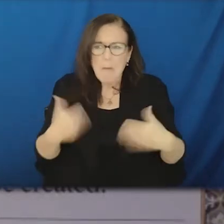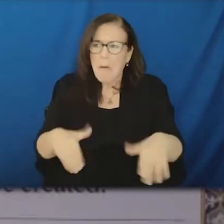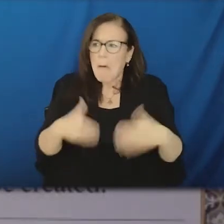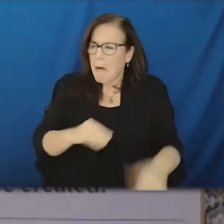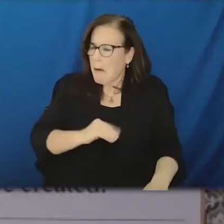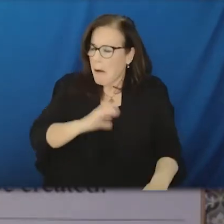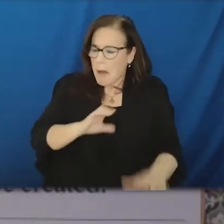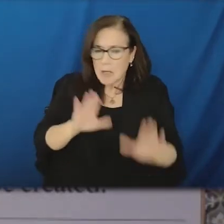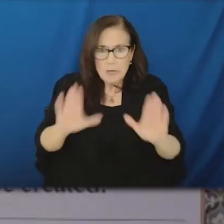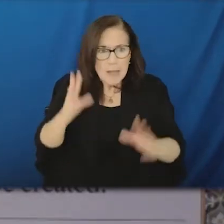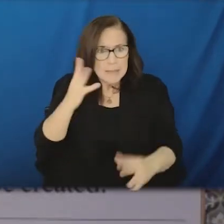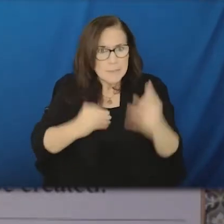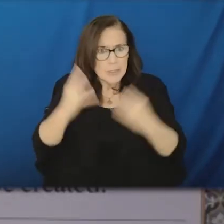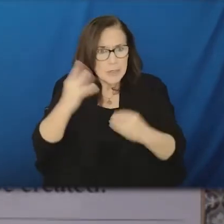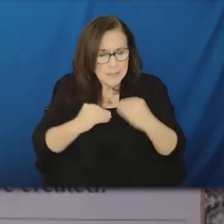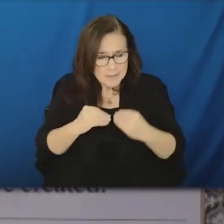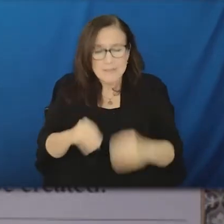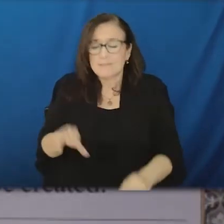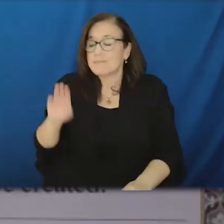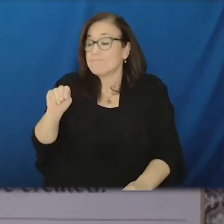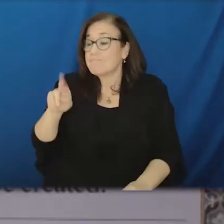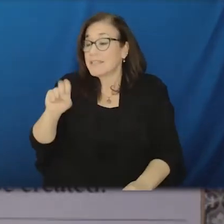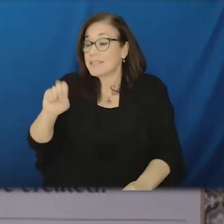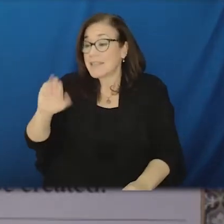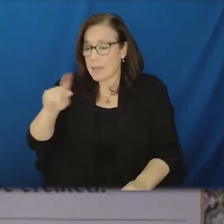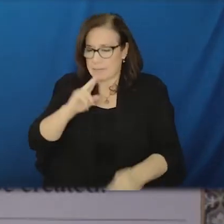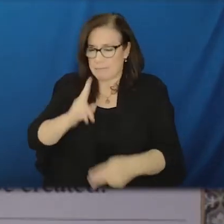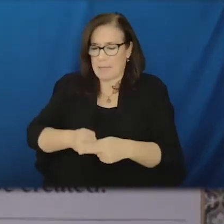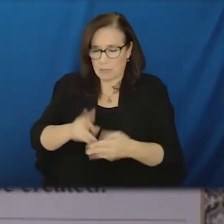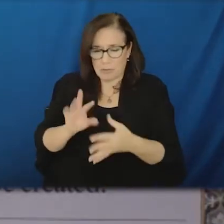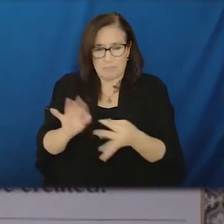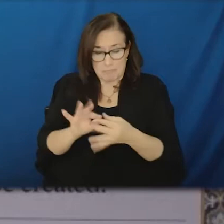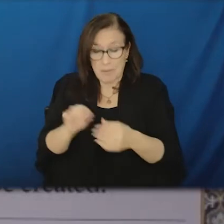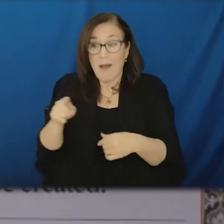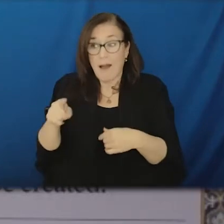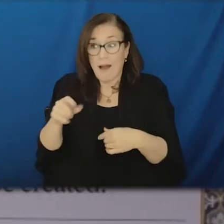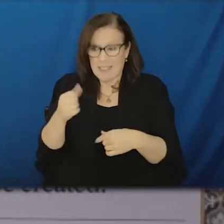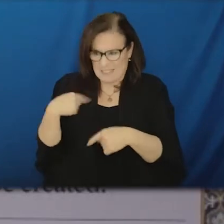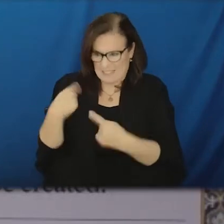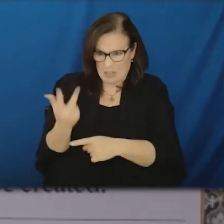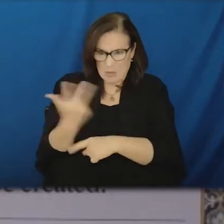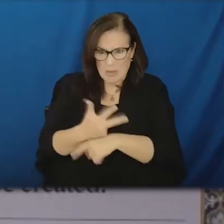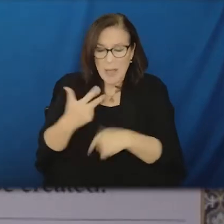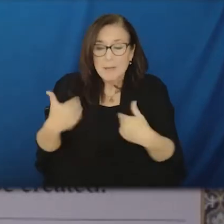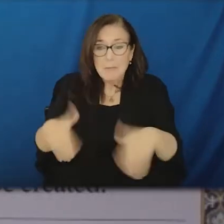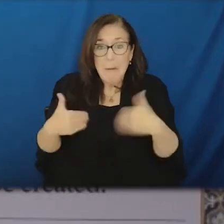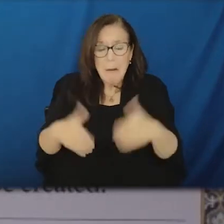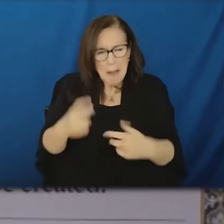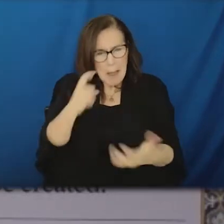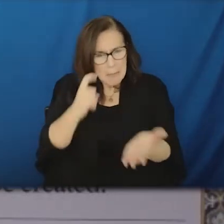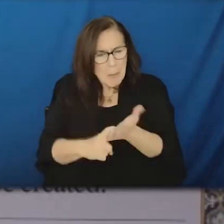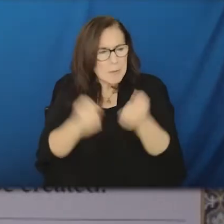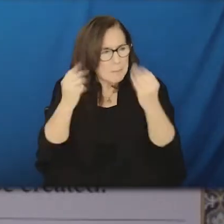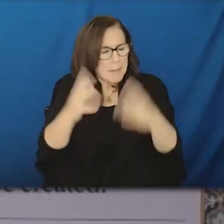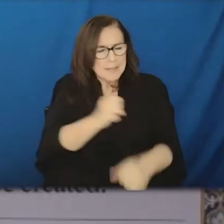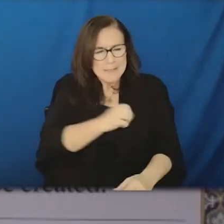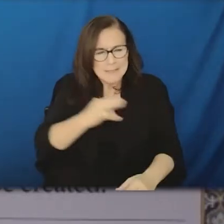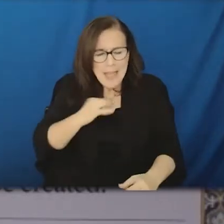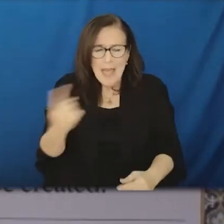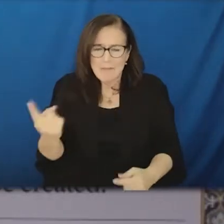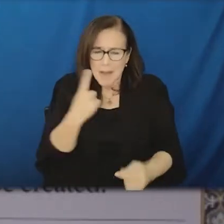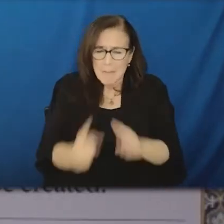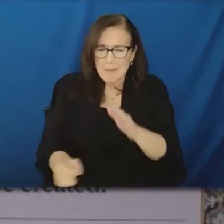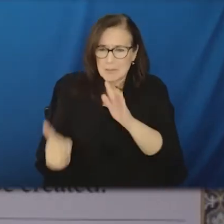were really wonderful because there were hundreds and hundreds of staff members who were very grateful and